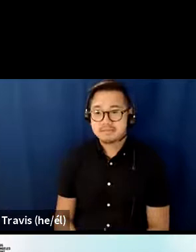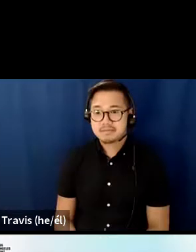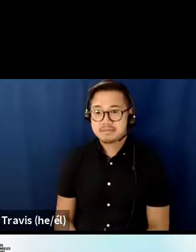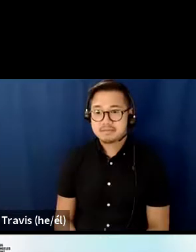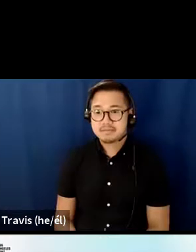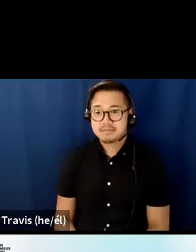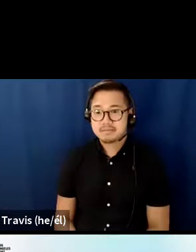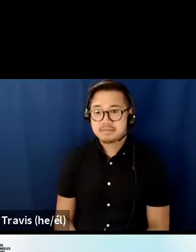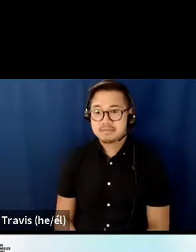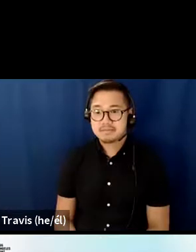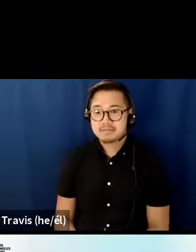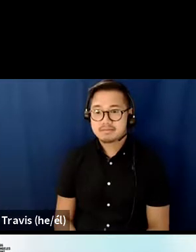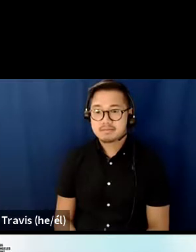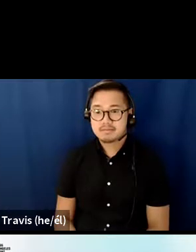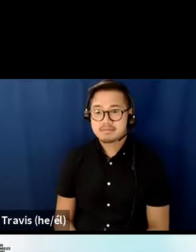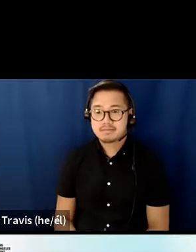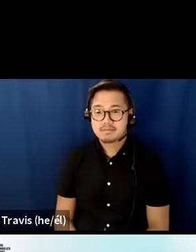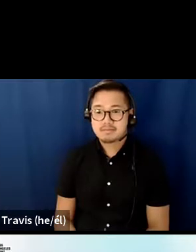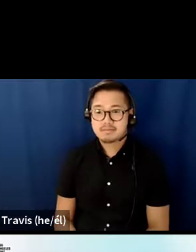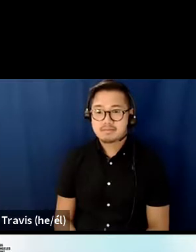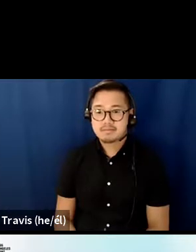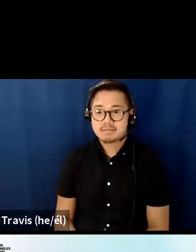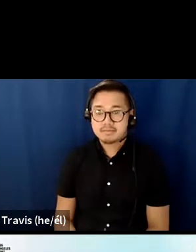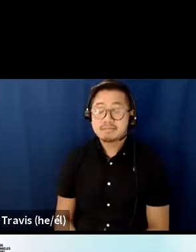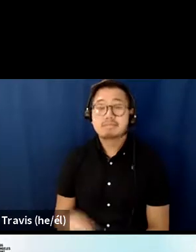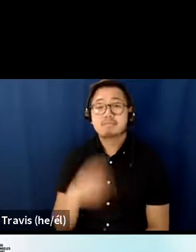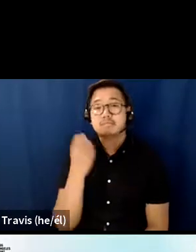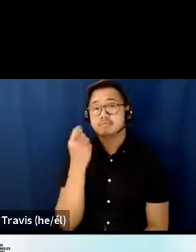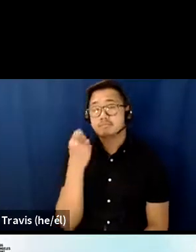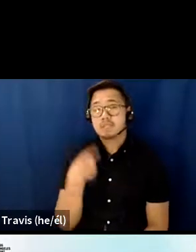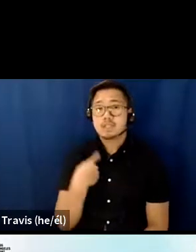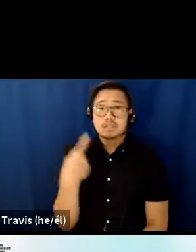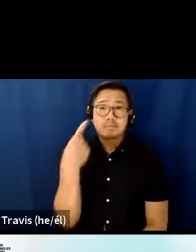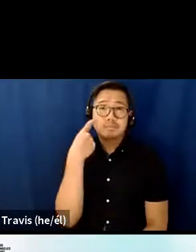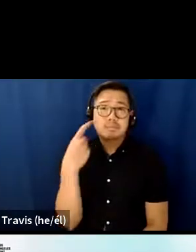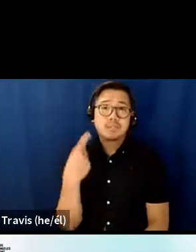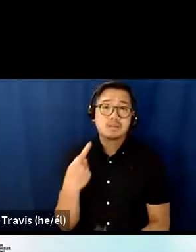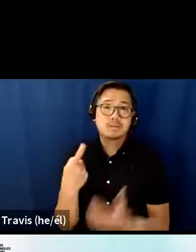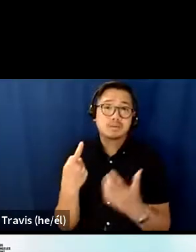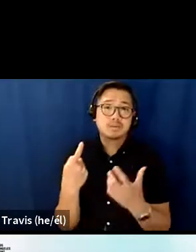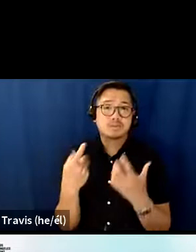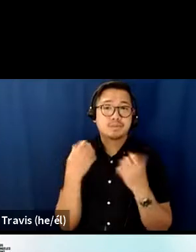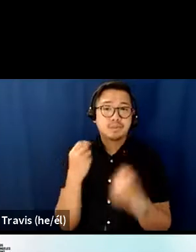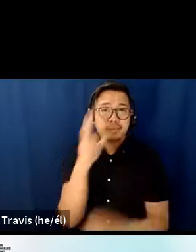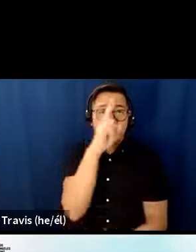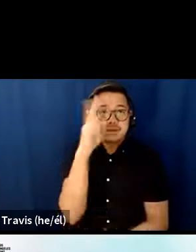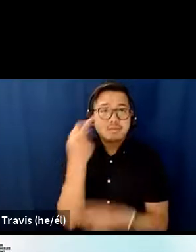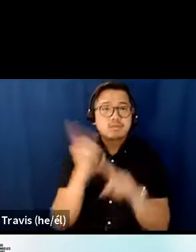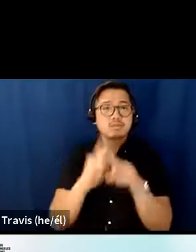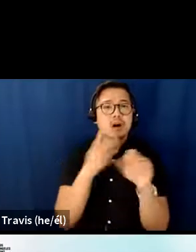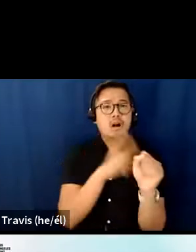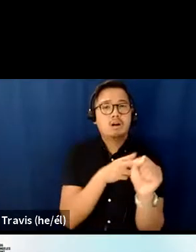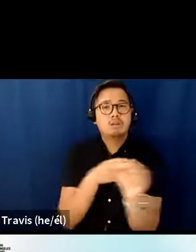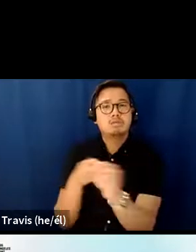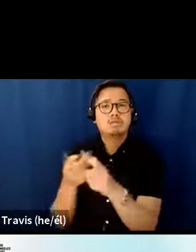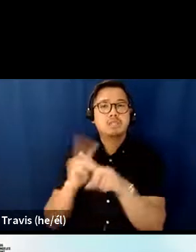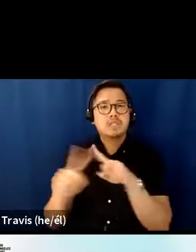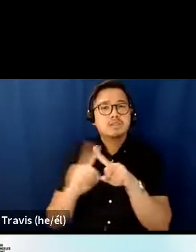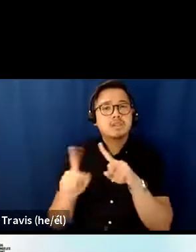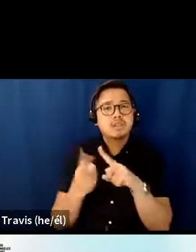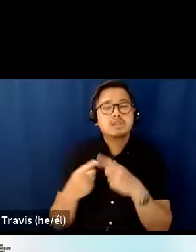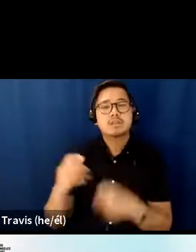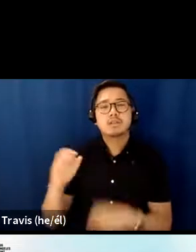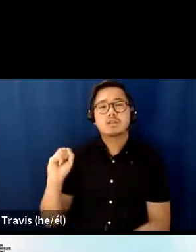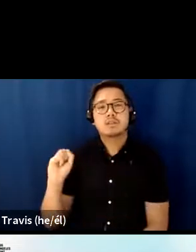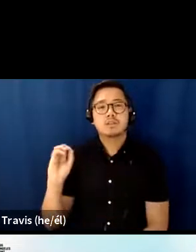in mental institutions, been in solitary confinement in jail, and I had what seemed like